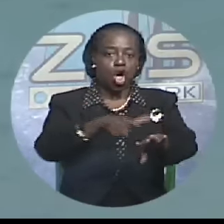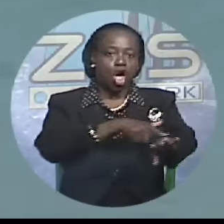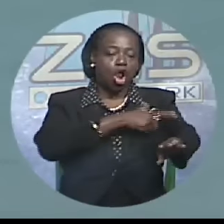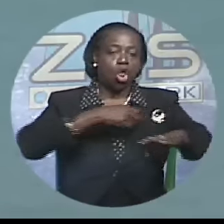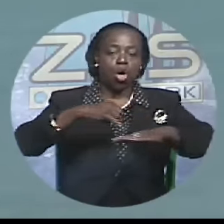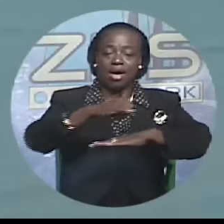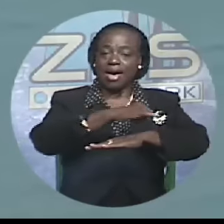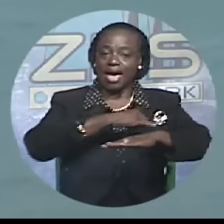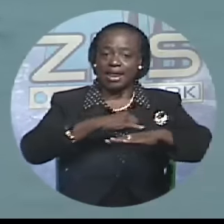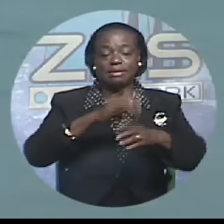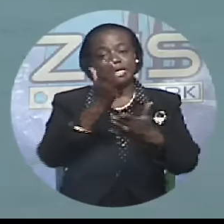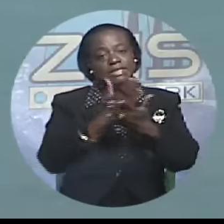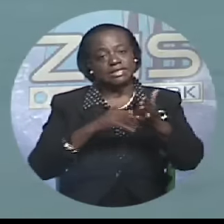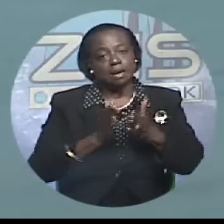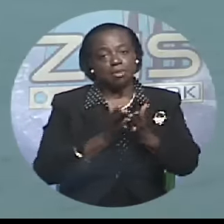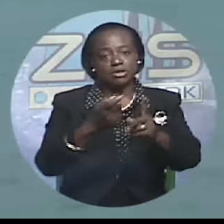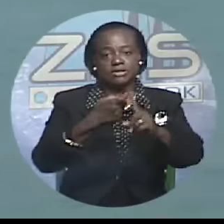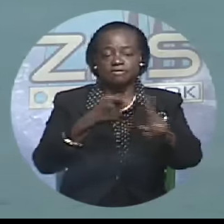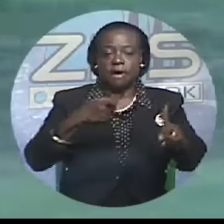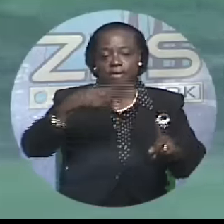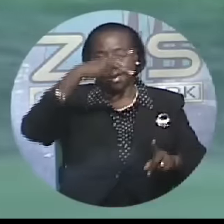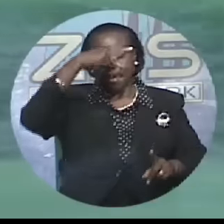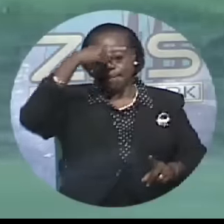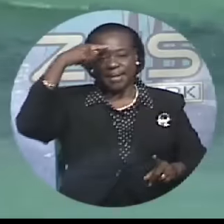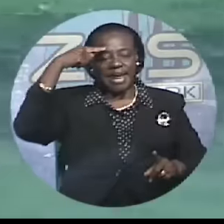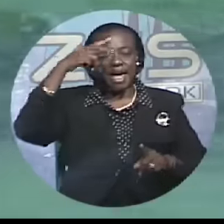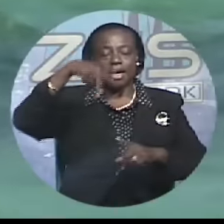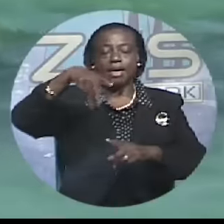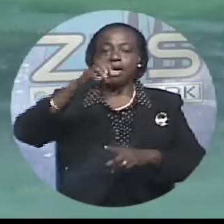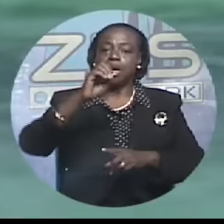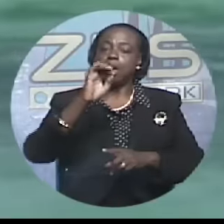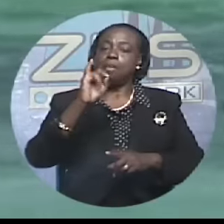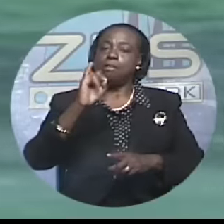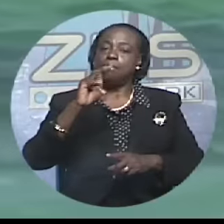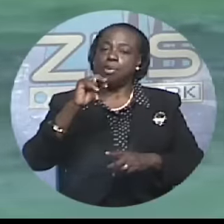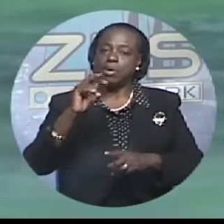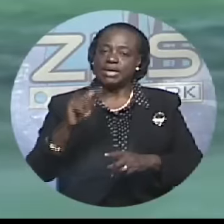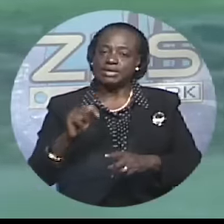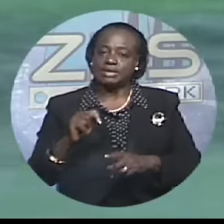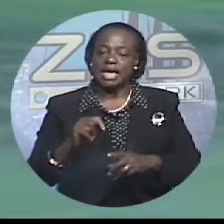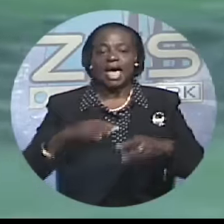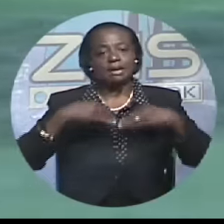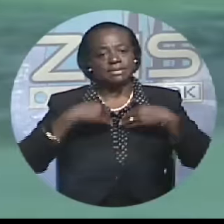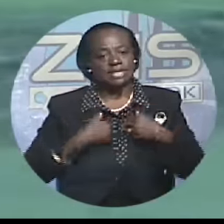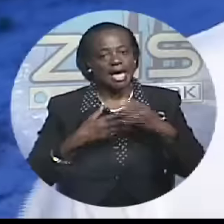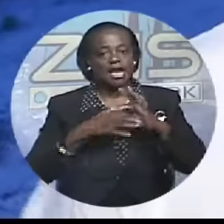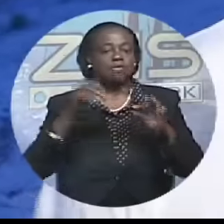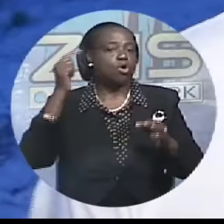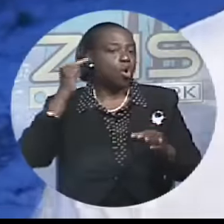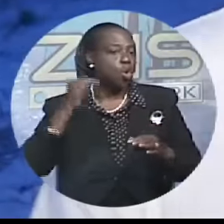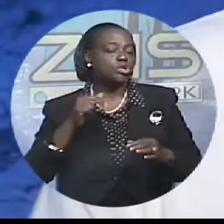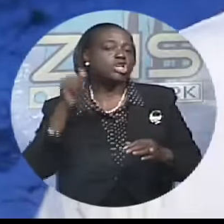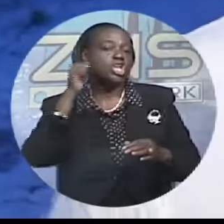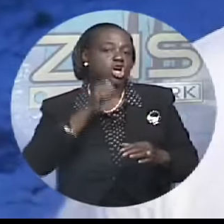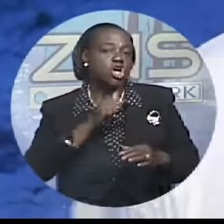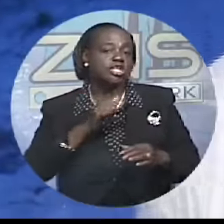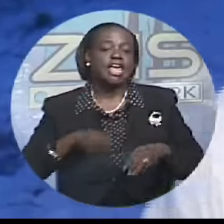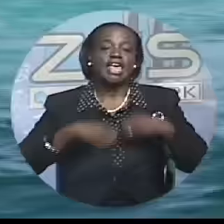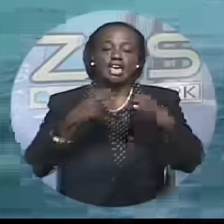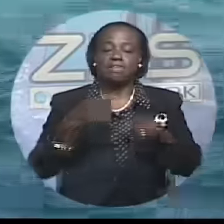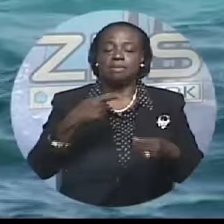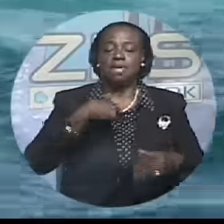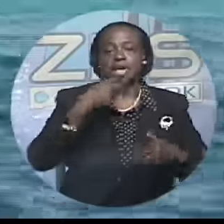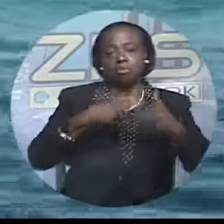couple out of Black Point, you know. We get stiff competition, you know. I tired of Golden Girl giving me problems, and I want some other boats giving me